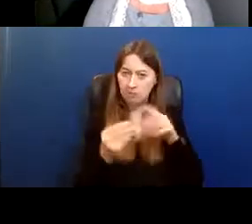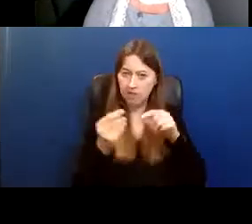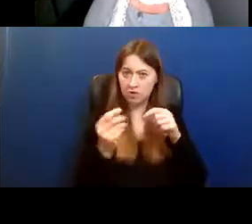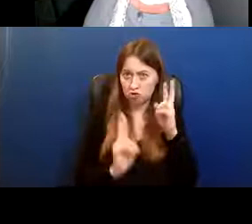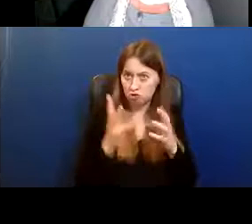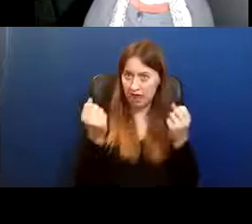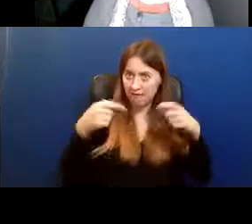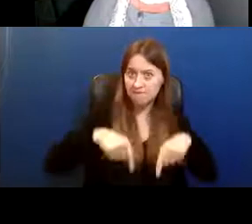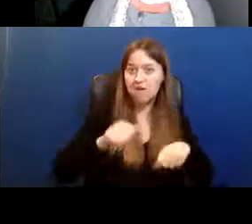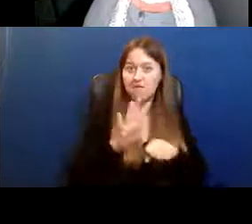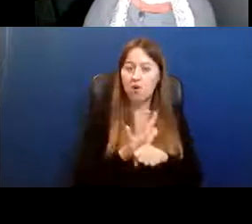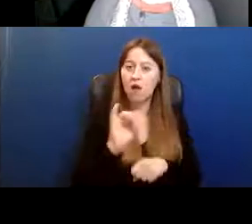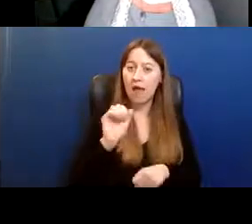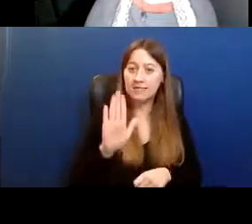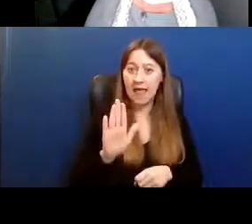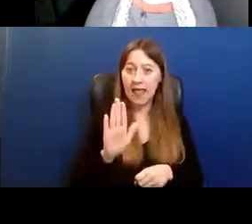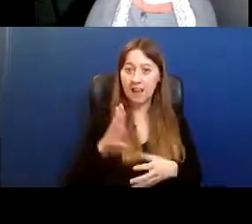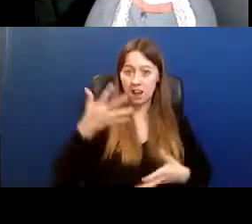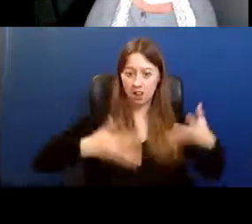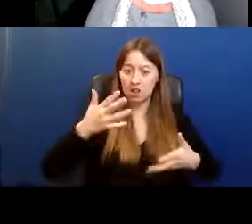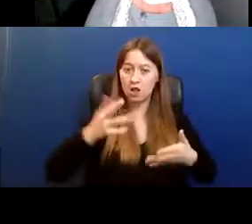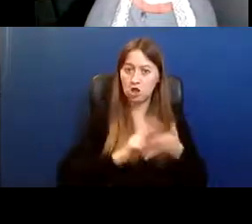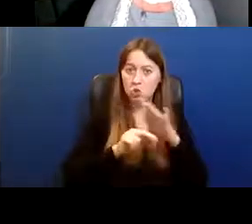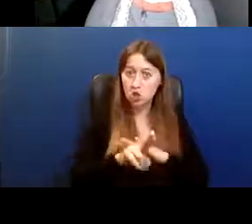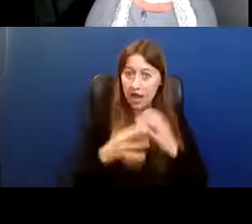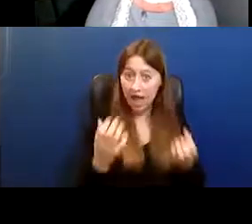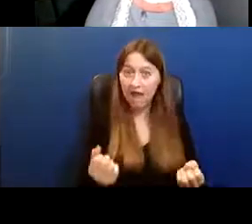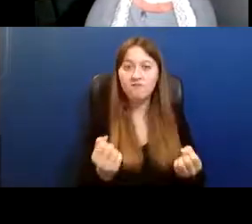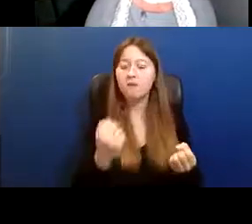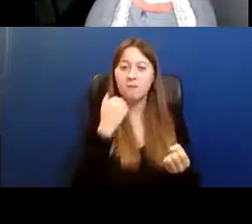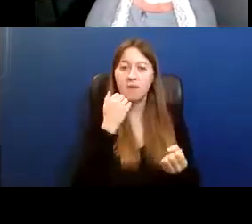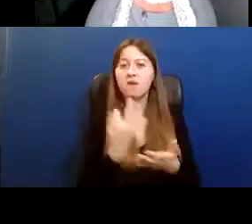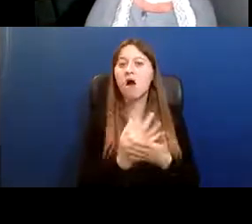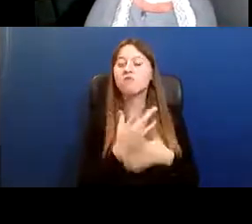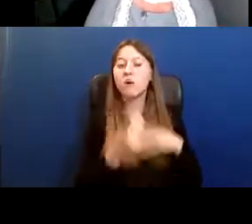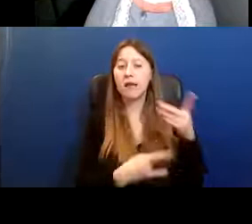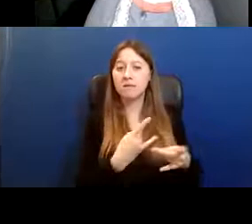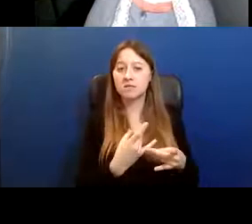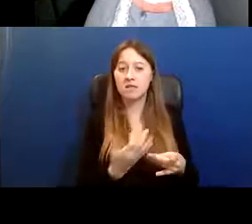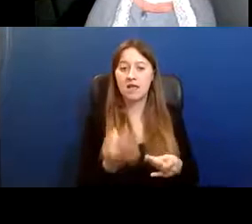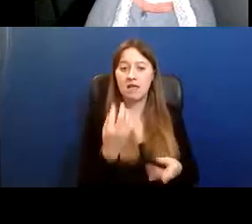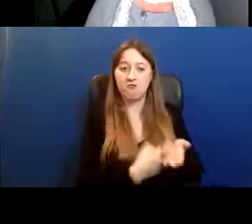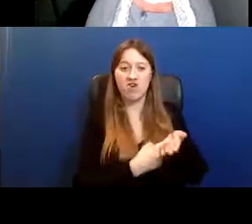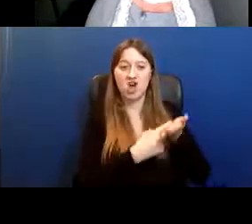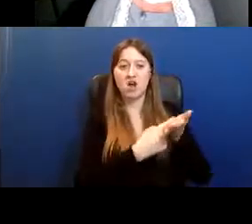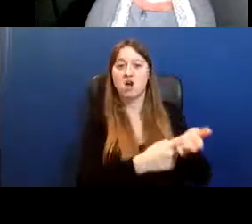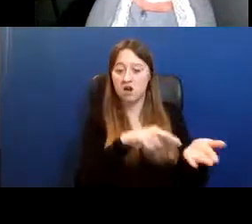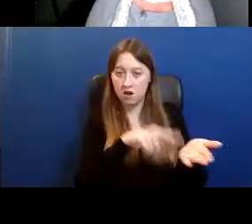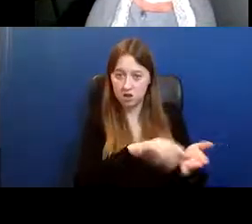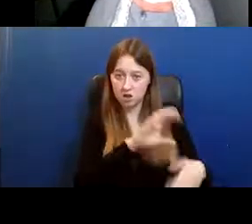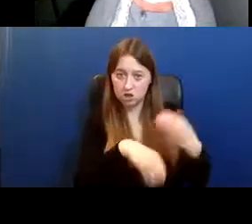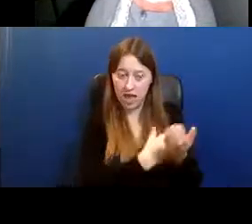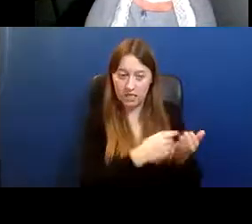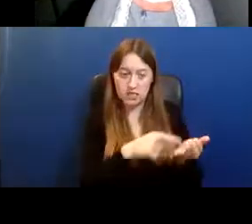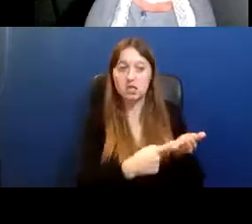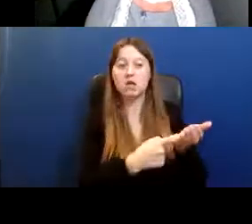Sign Language users, because the sorts of children we get referred are often children where their language is not developing